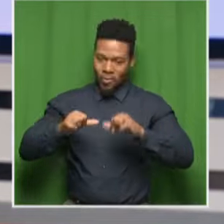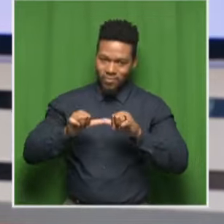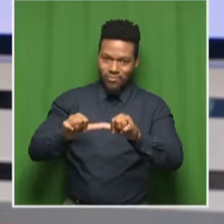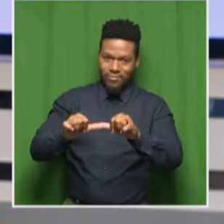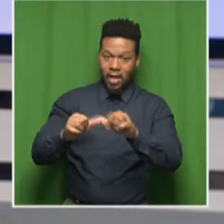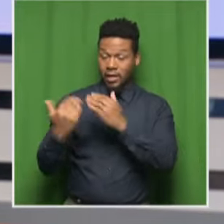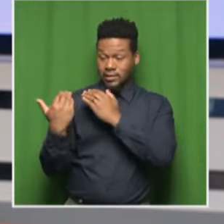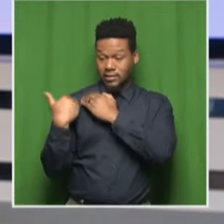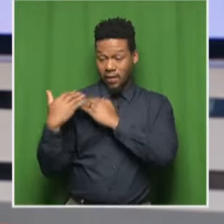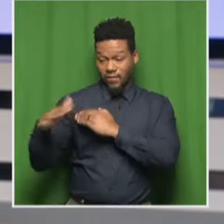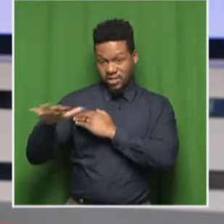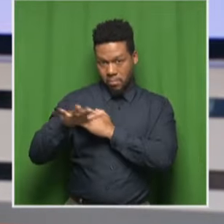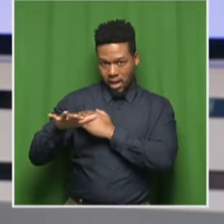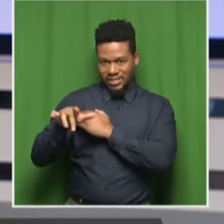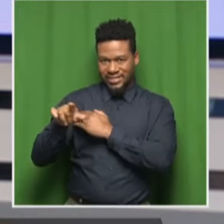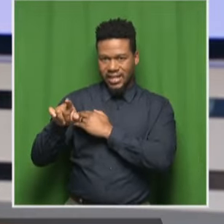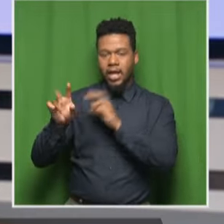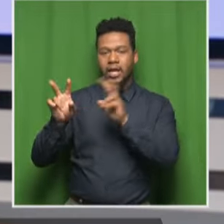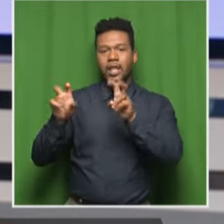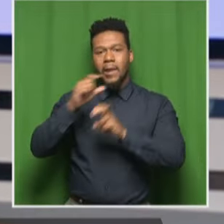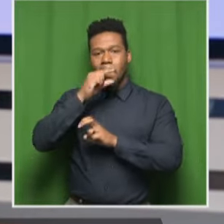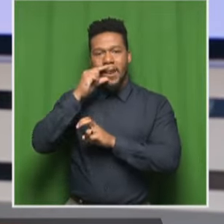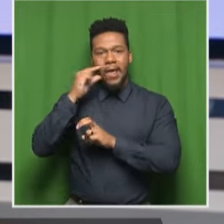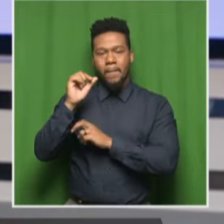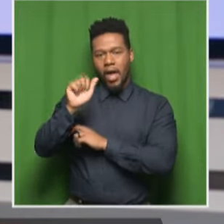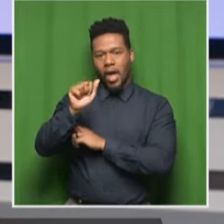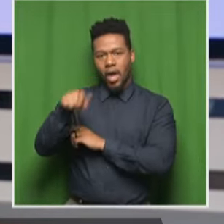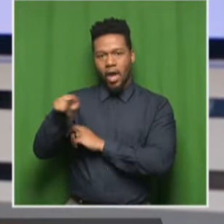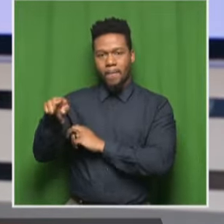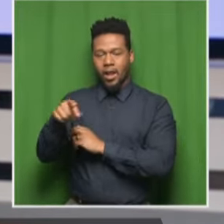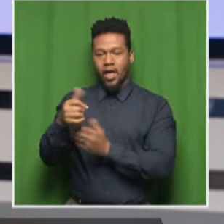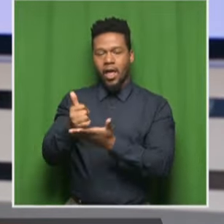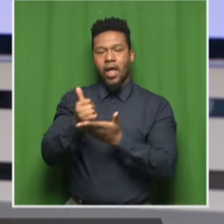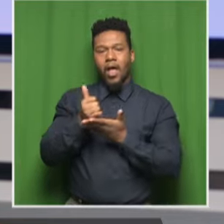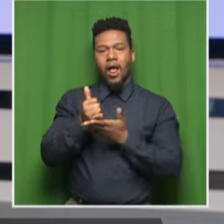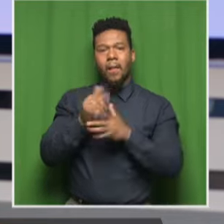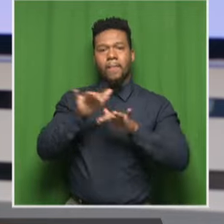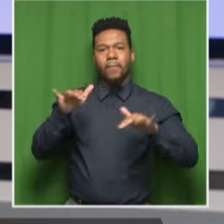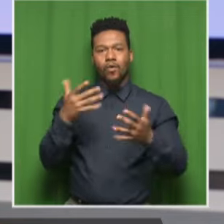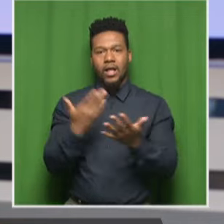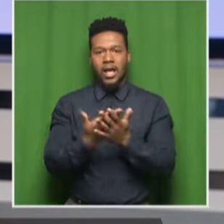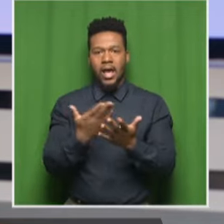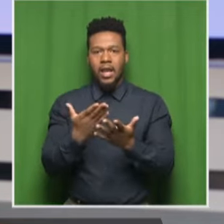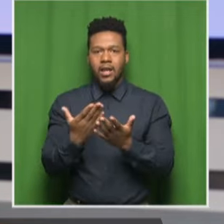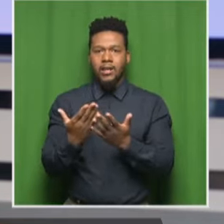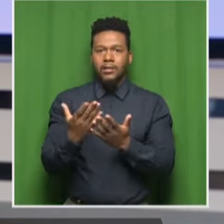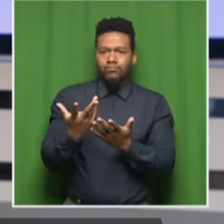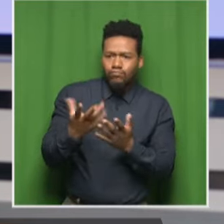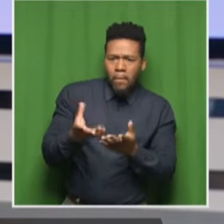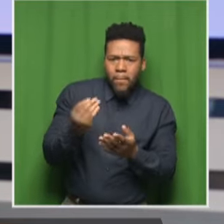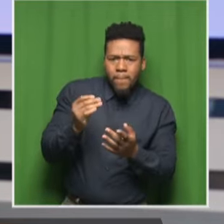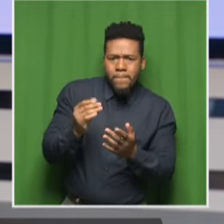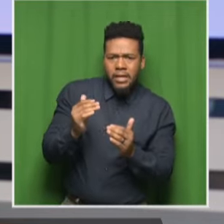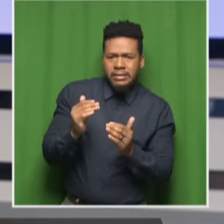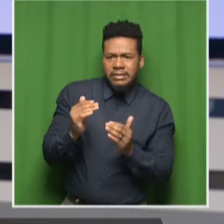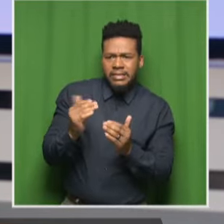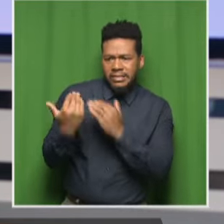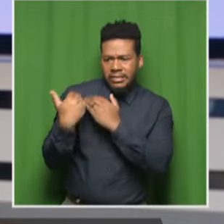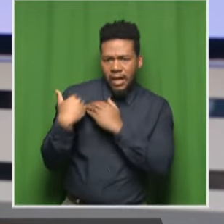Safe Space. It's a groundbreaking social safety app that offers a comprehensive solution for individuals seeking a secure and connected